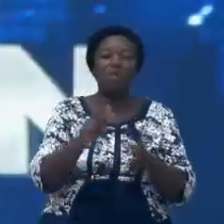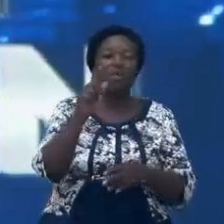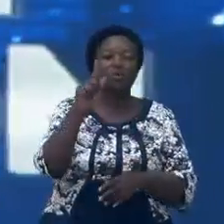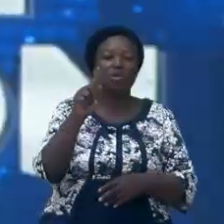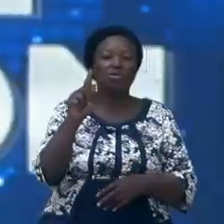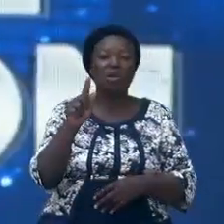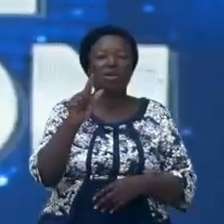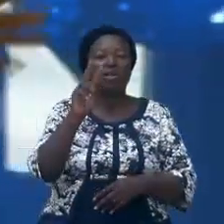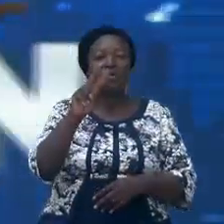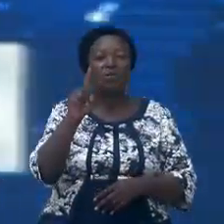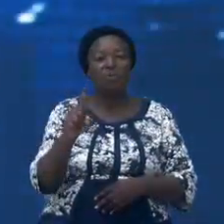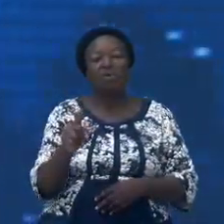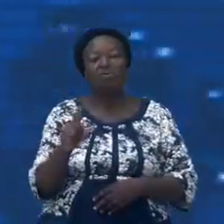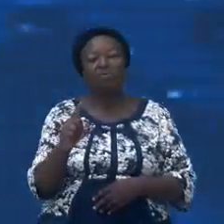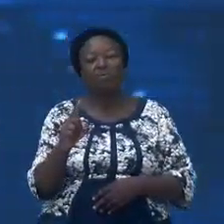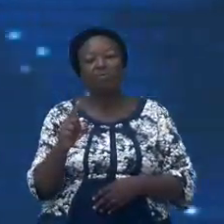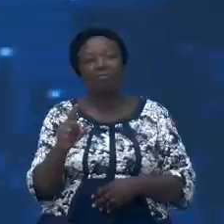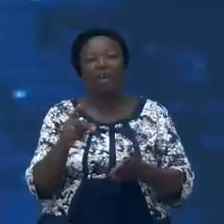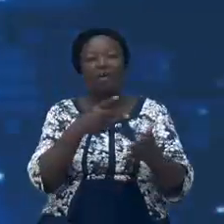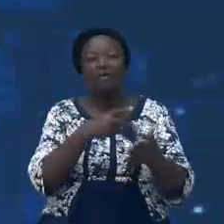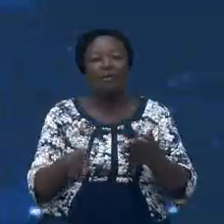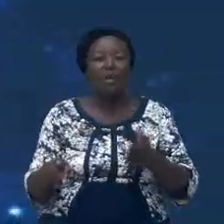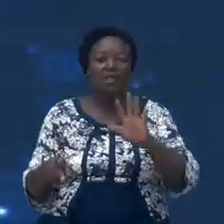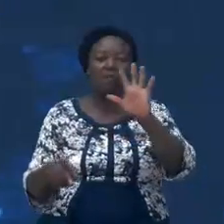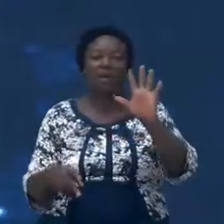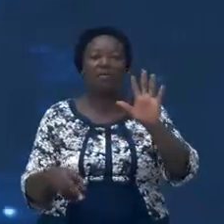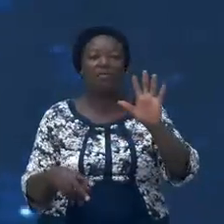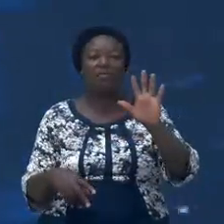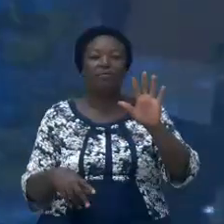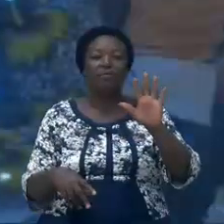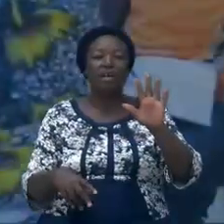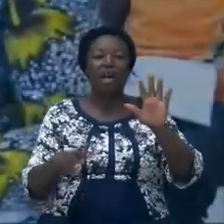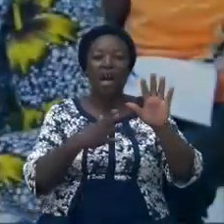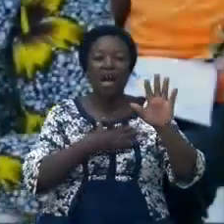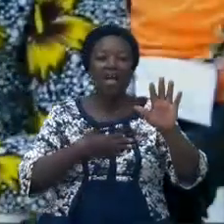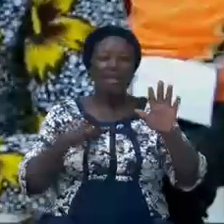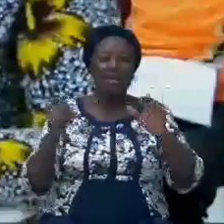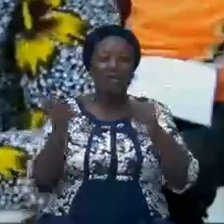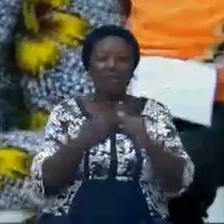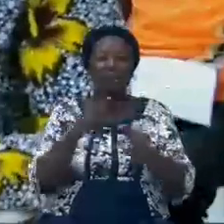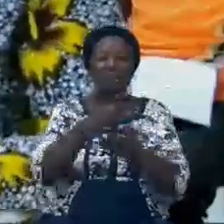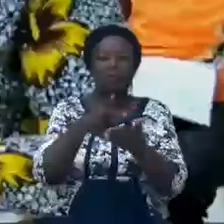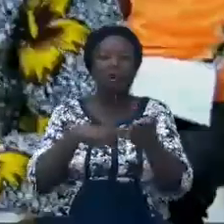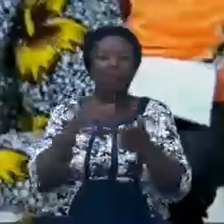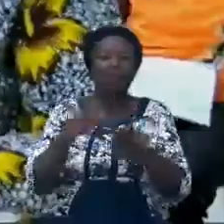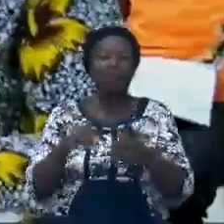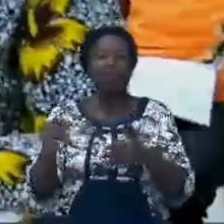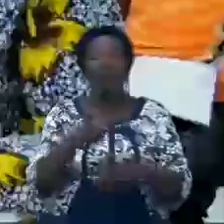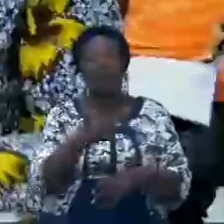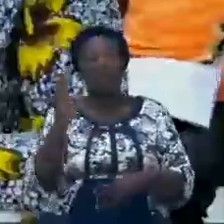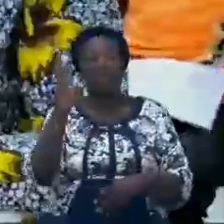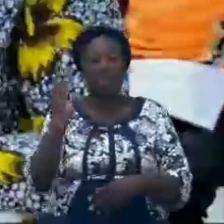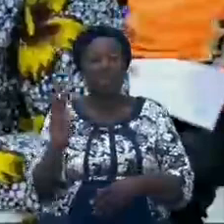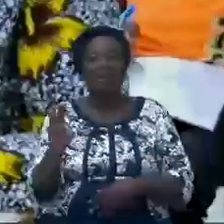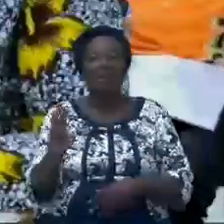and i'm reading from chapter 21 revelation chapter 21 and we're looking at verse five and the first